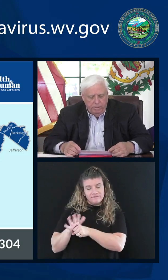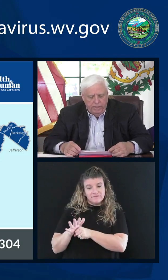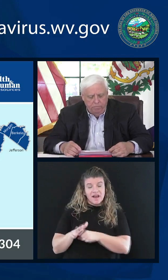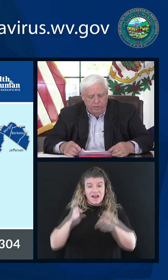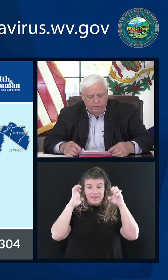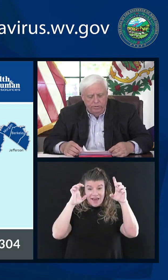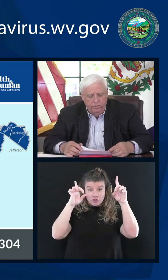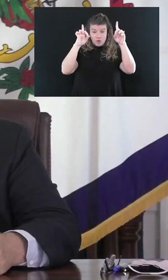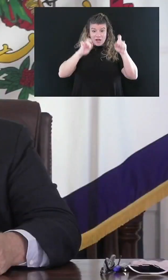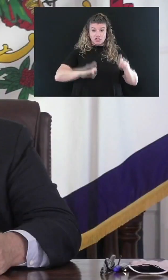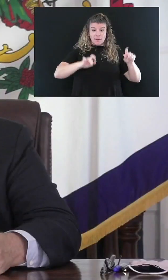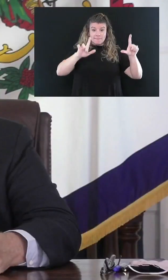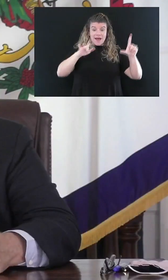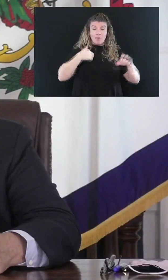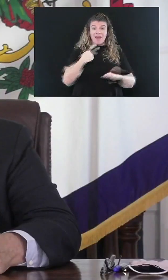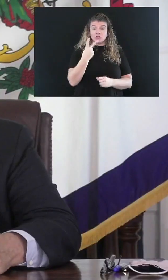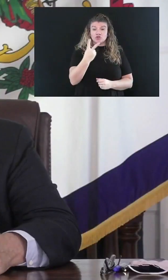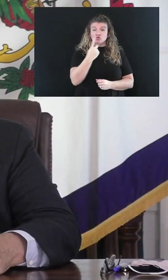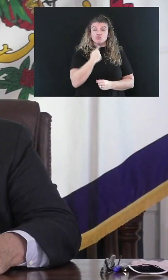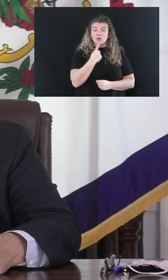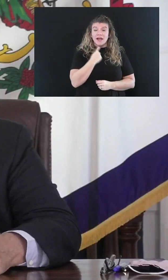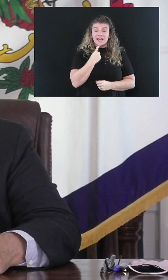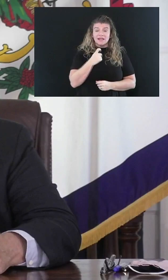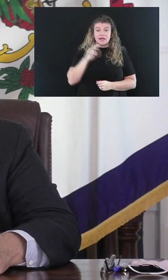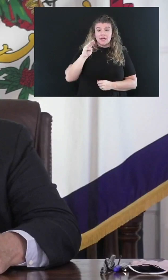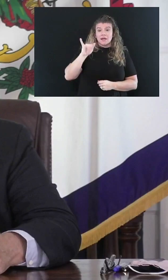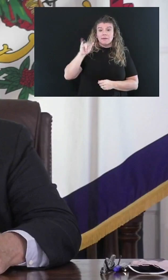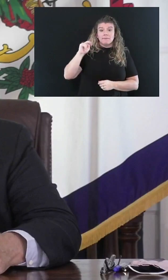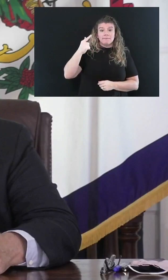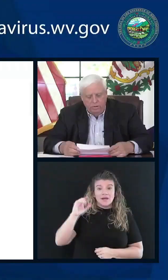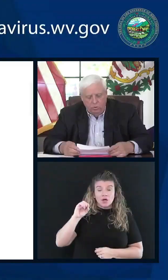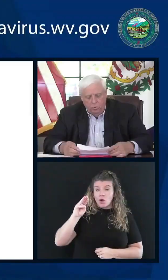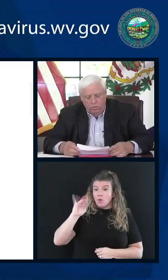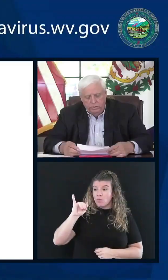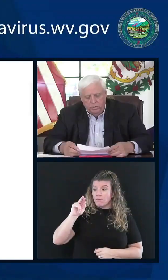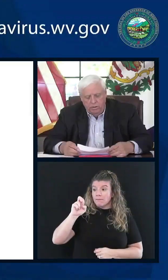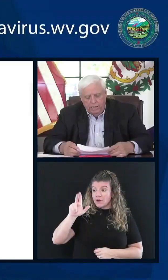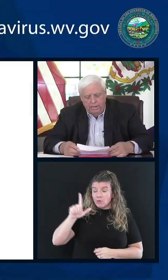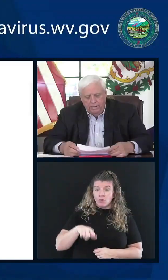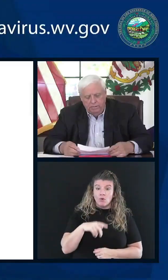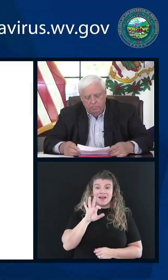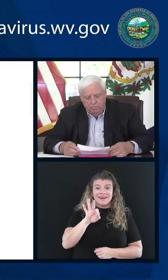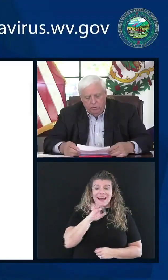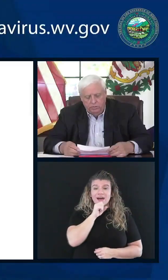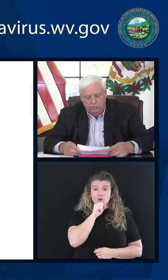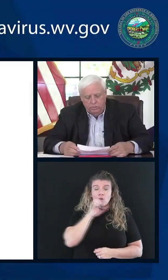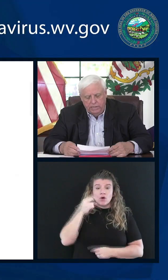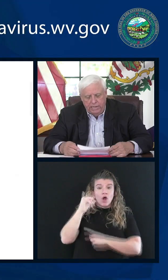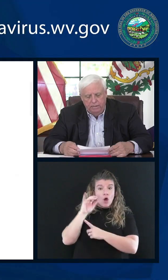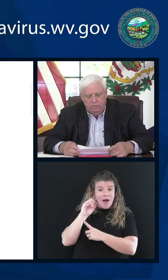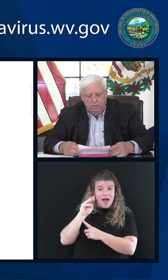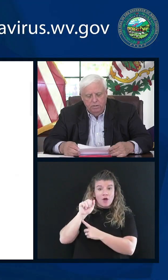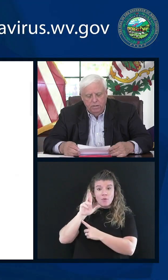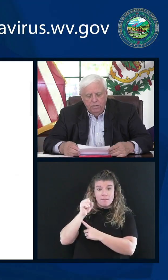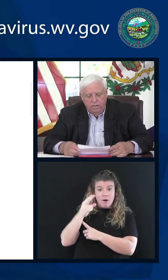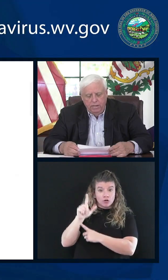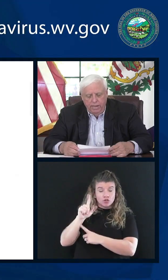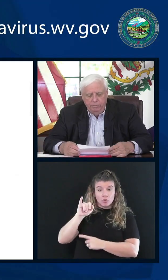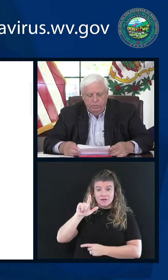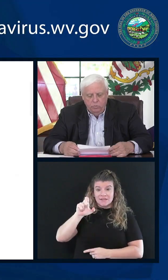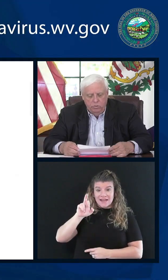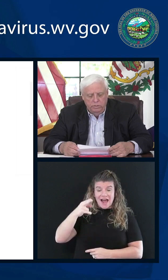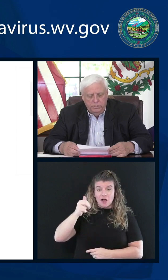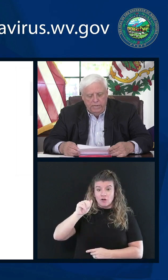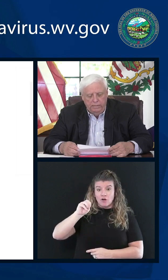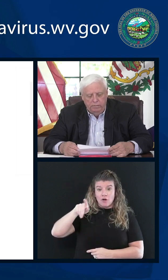education map, we had 2 red counties, Mingo and Mineral. We had 9 orange, Ohio, Marshall, Tyler,